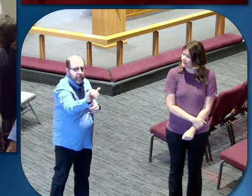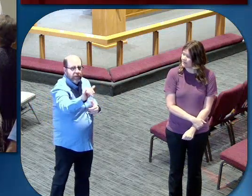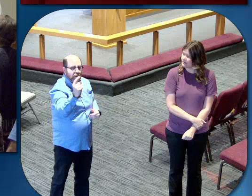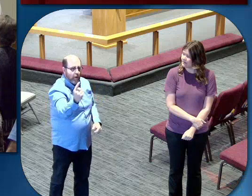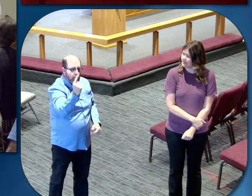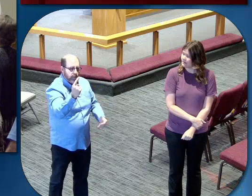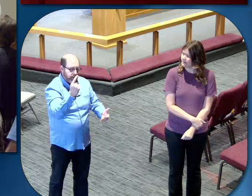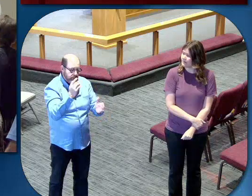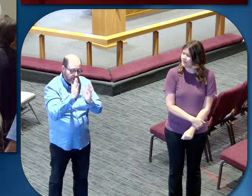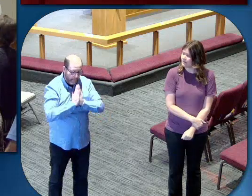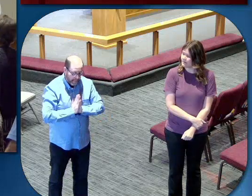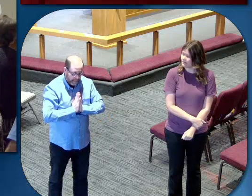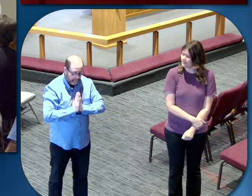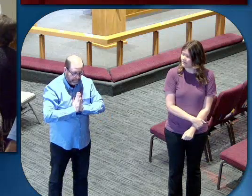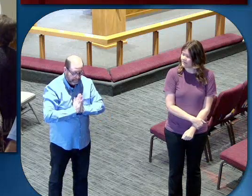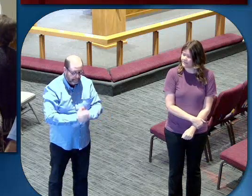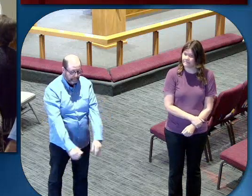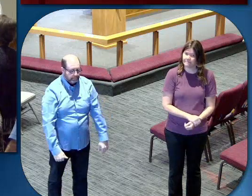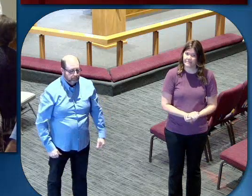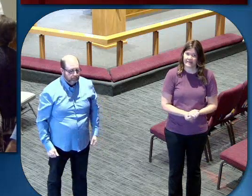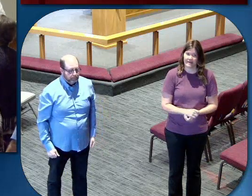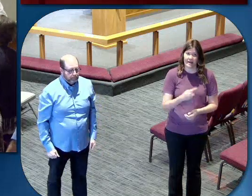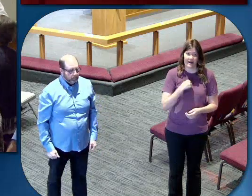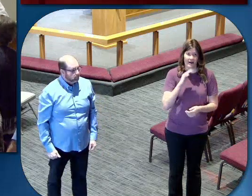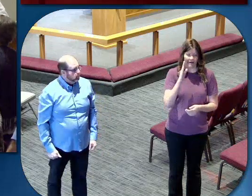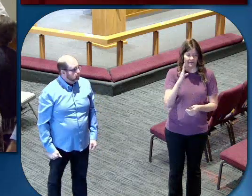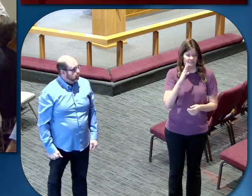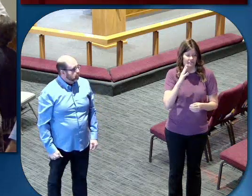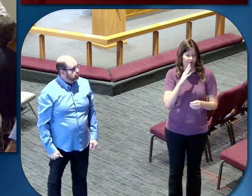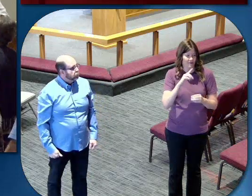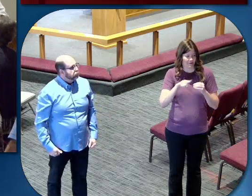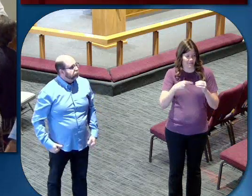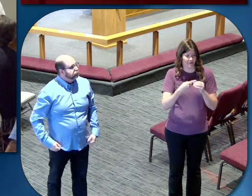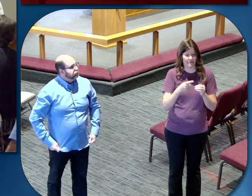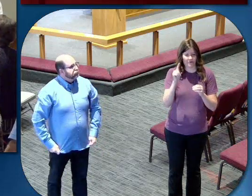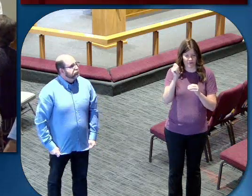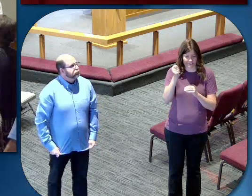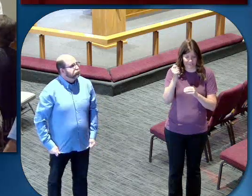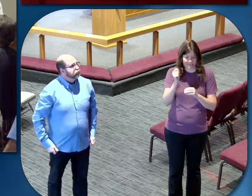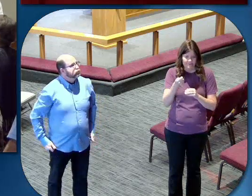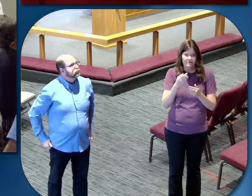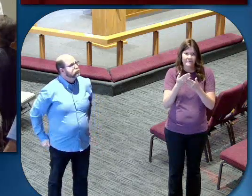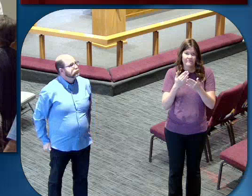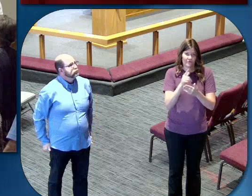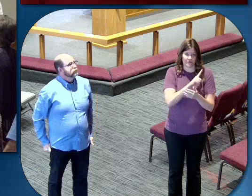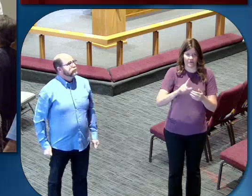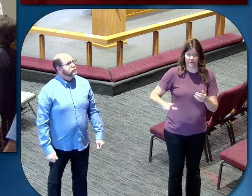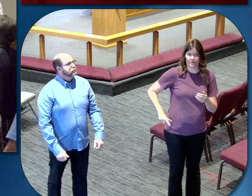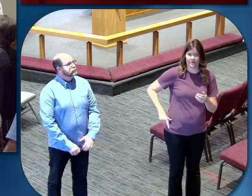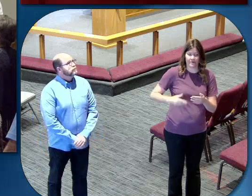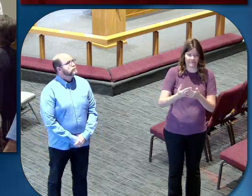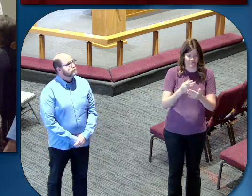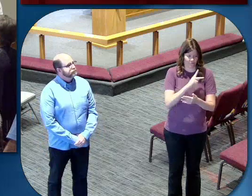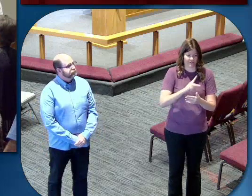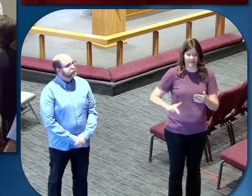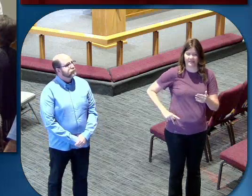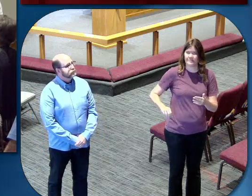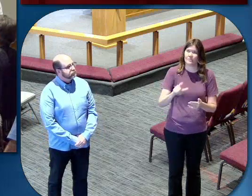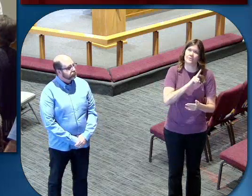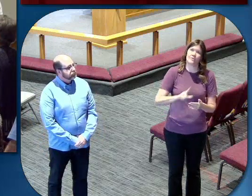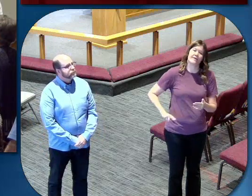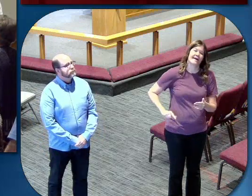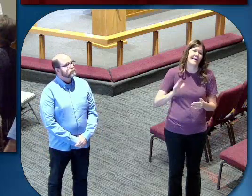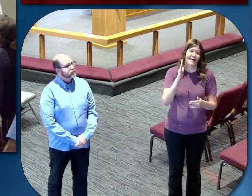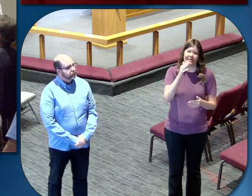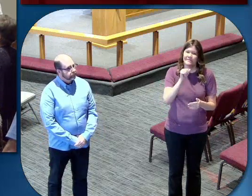forever. Amen. I will speak of your testimonies before the Lord, before kings, O Lord, and